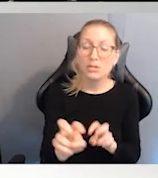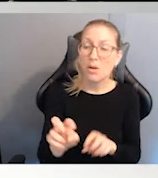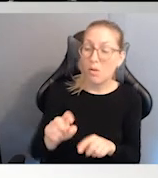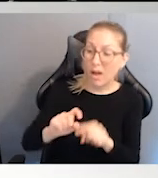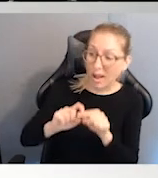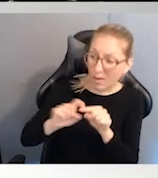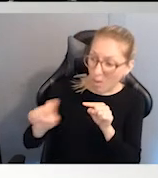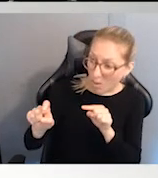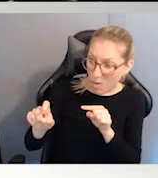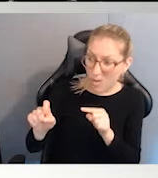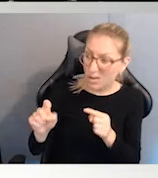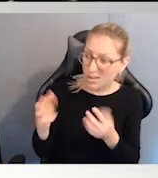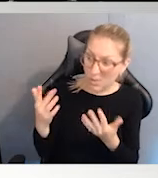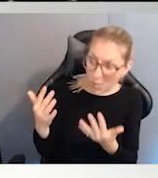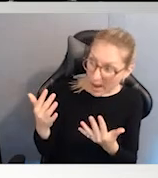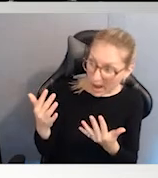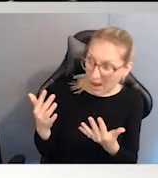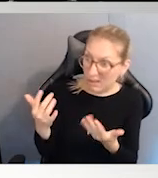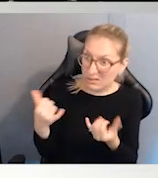if you don't put a